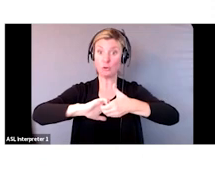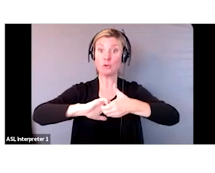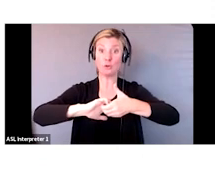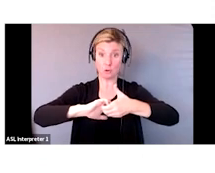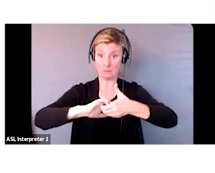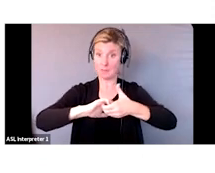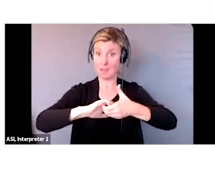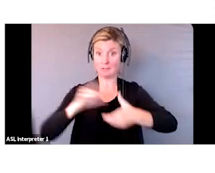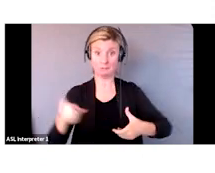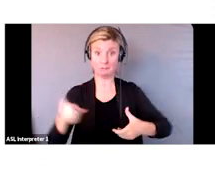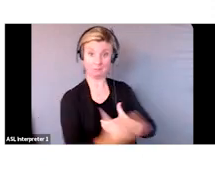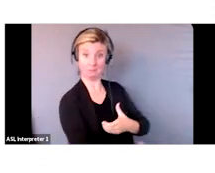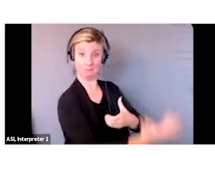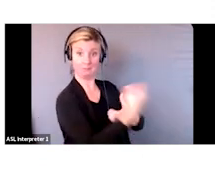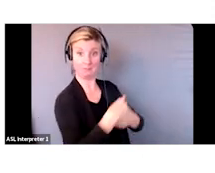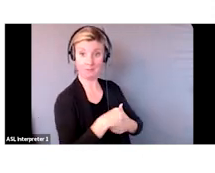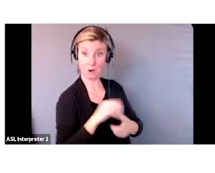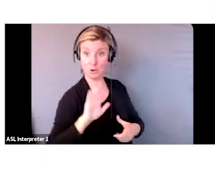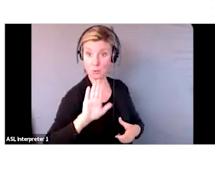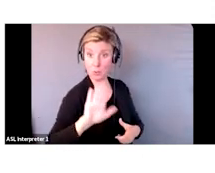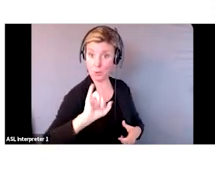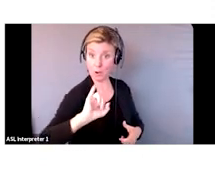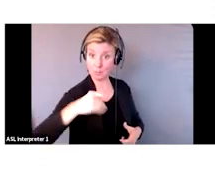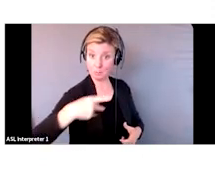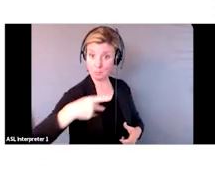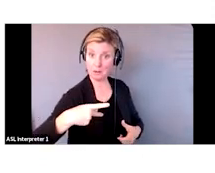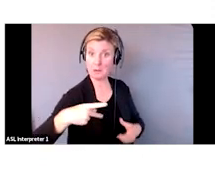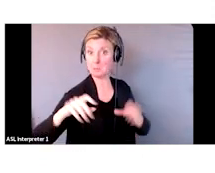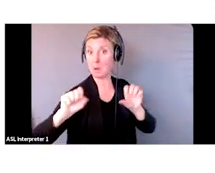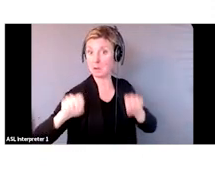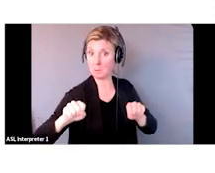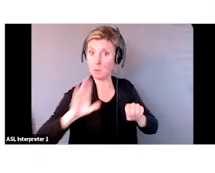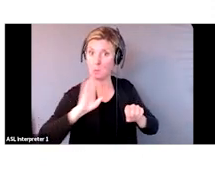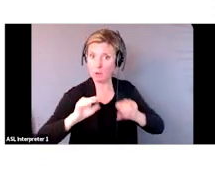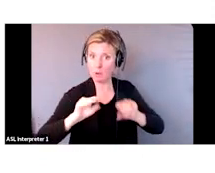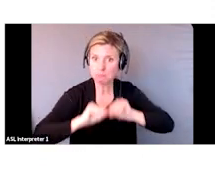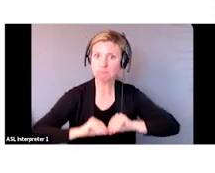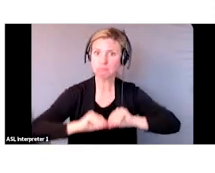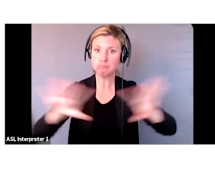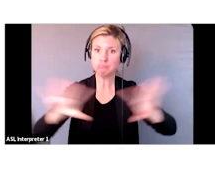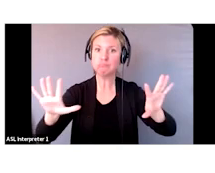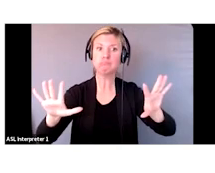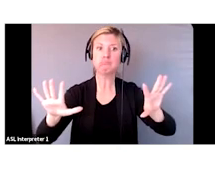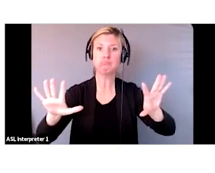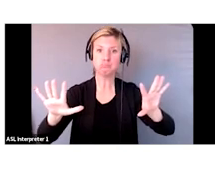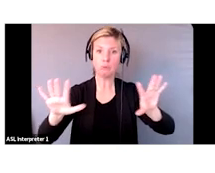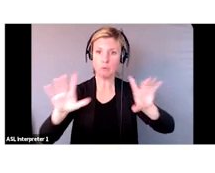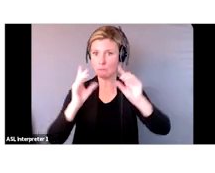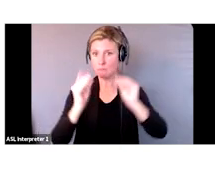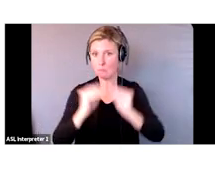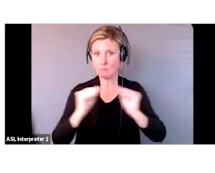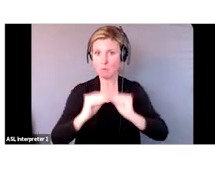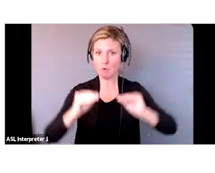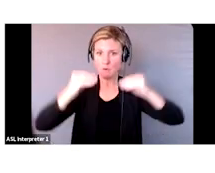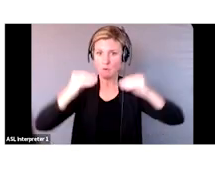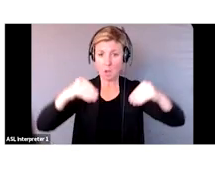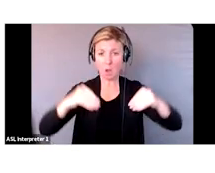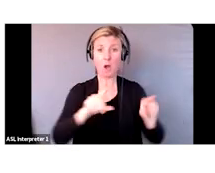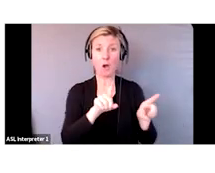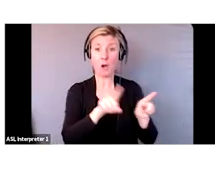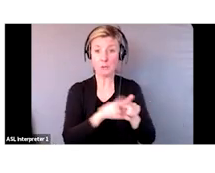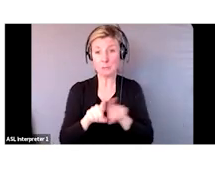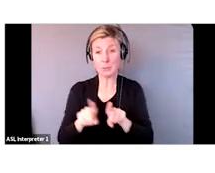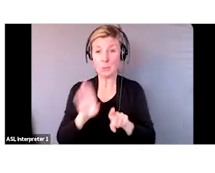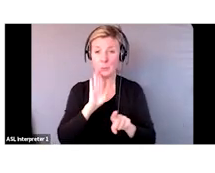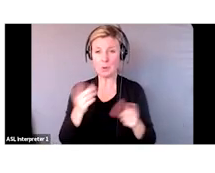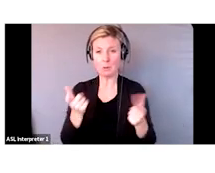that can help you reach more markets, etc. It can discourage potential infringers, and also obviously